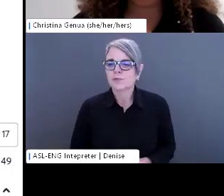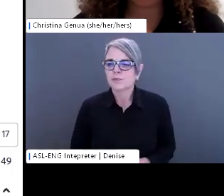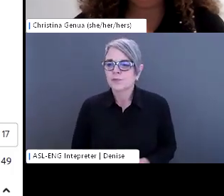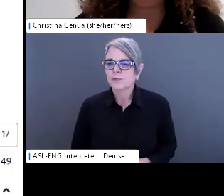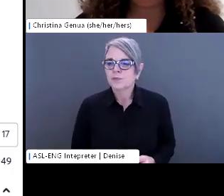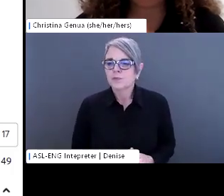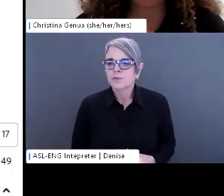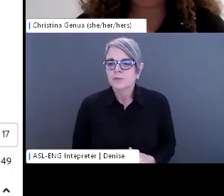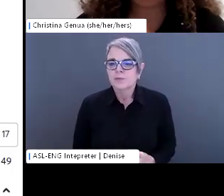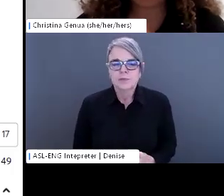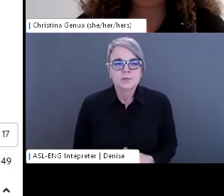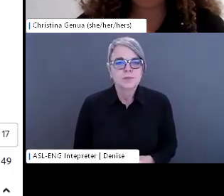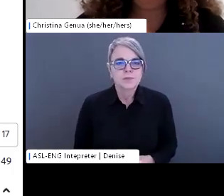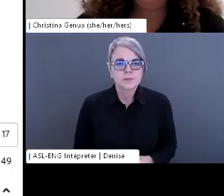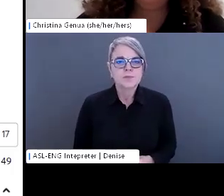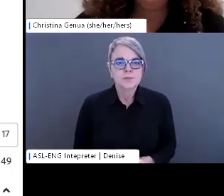Okay.